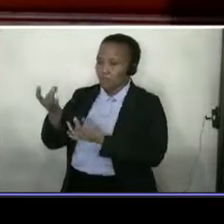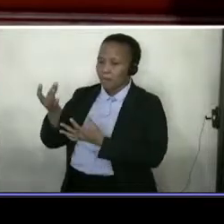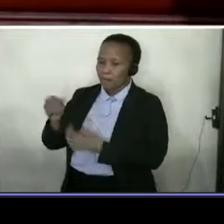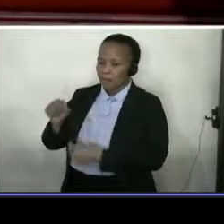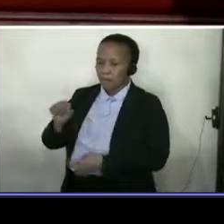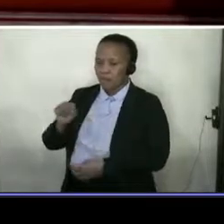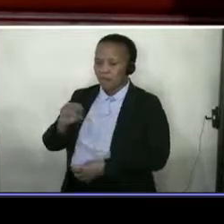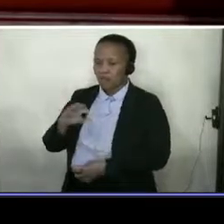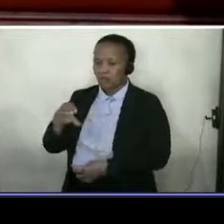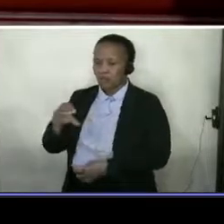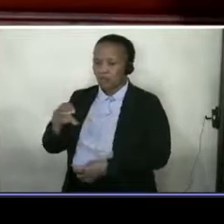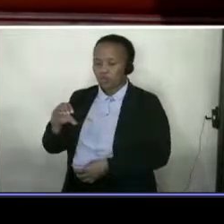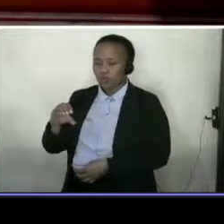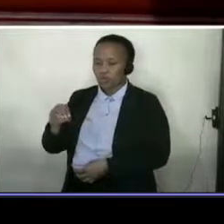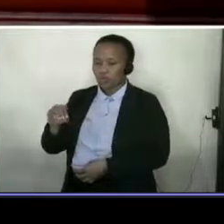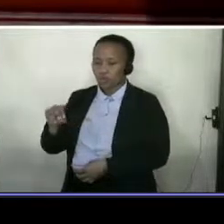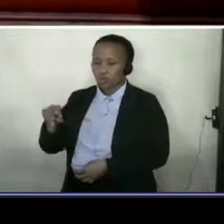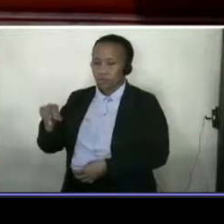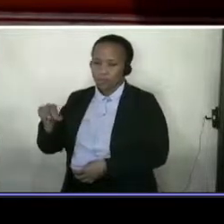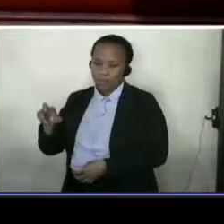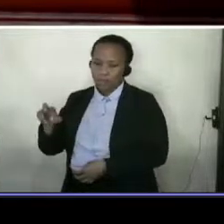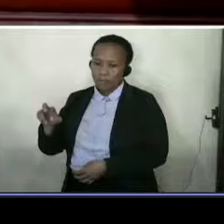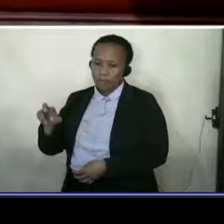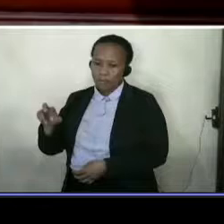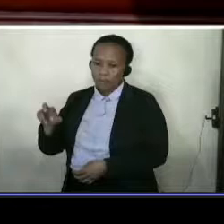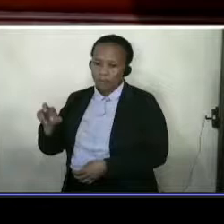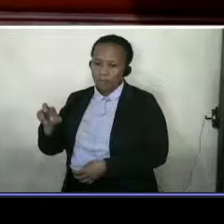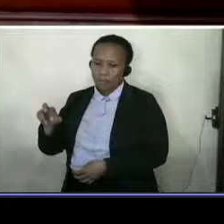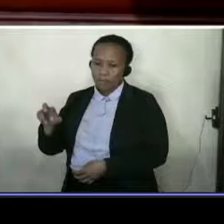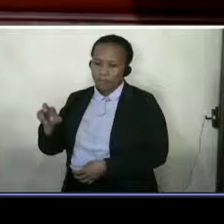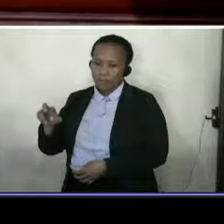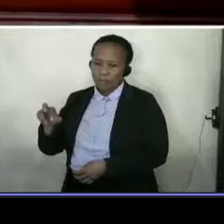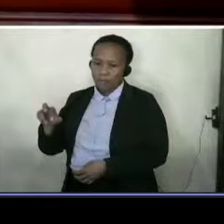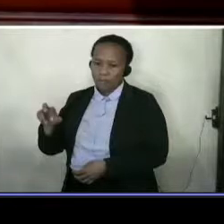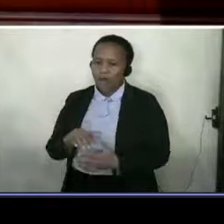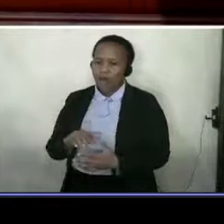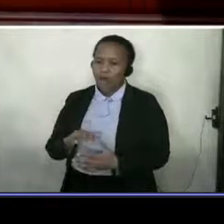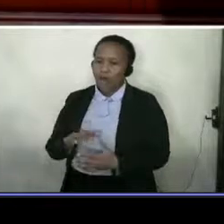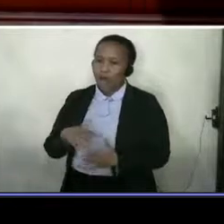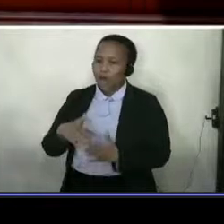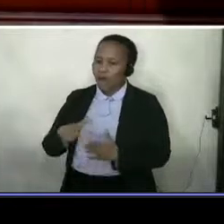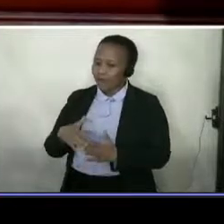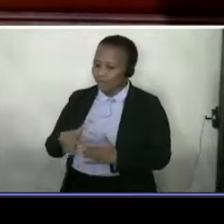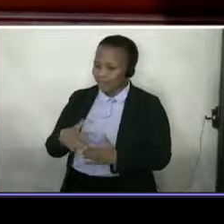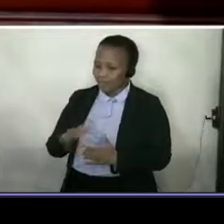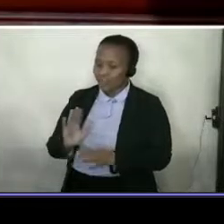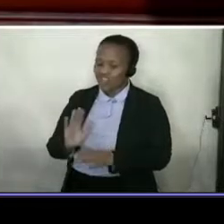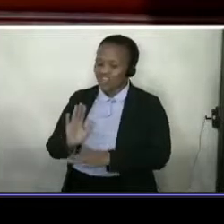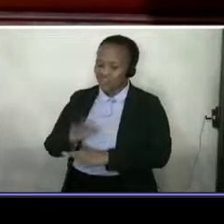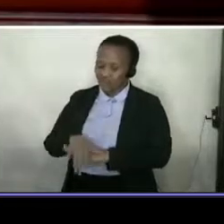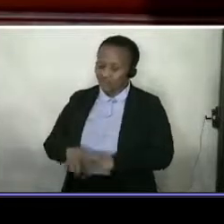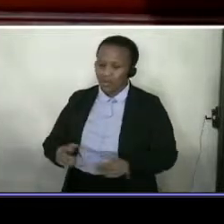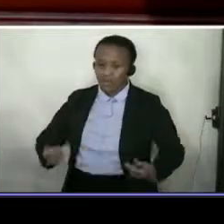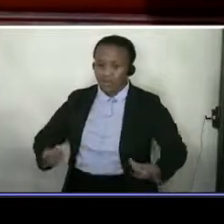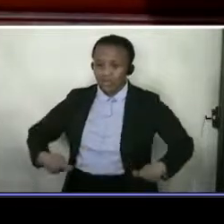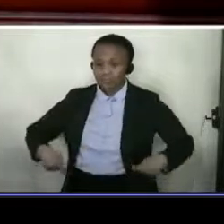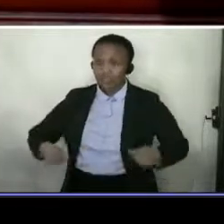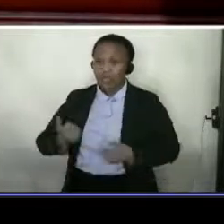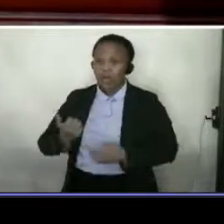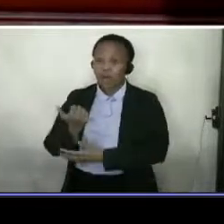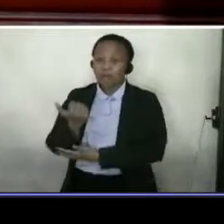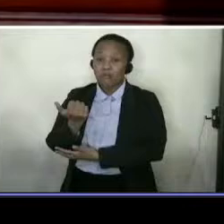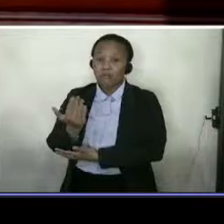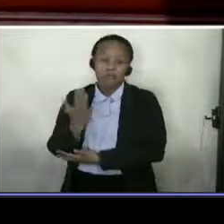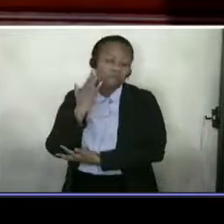public entities were ordered to submit outstanding irregular expenditure by the end of